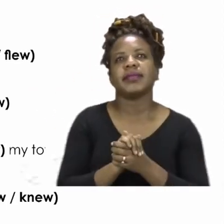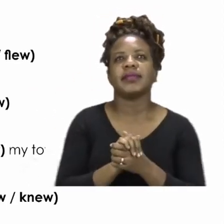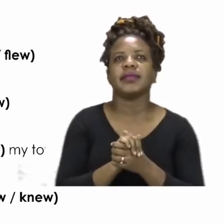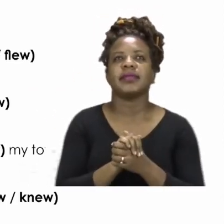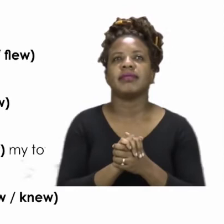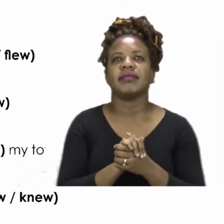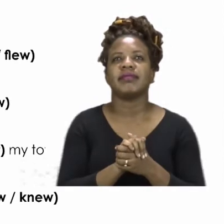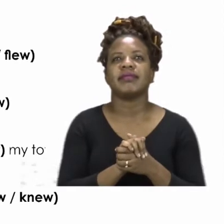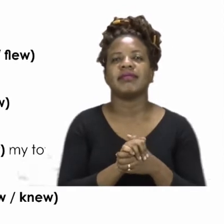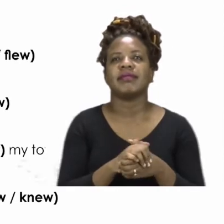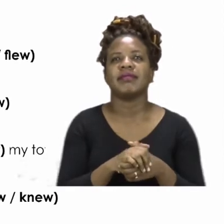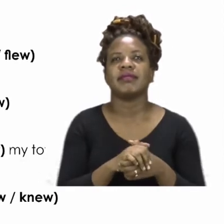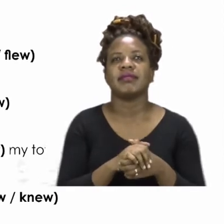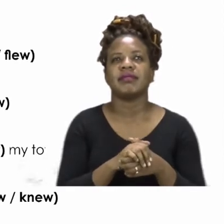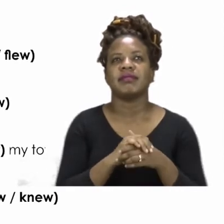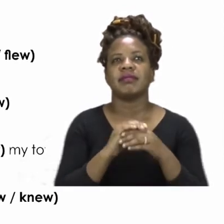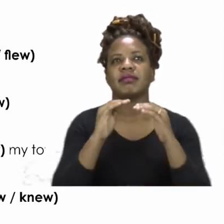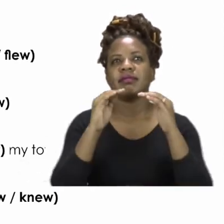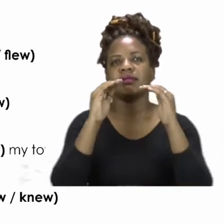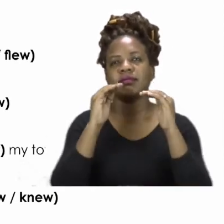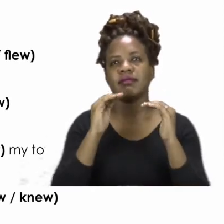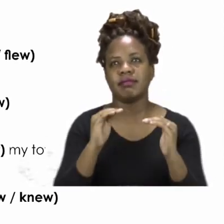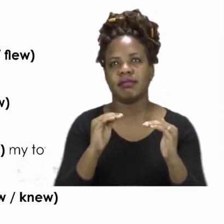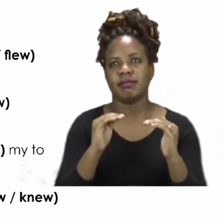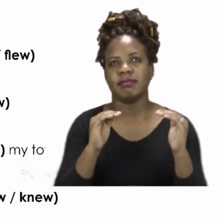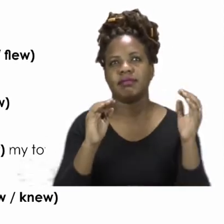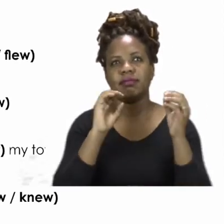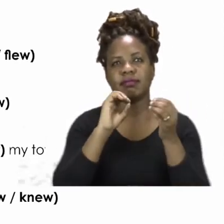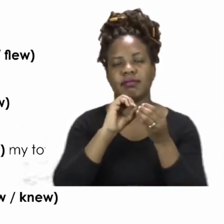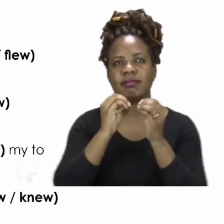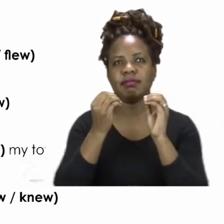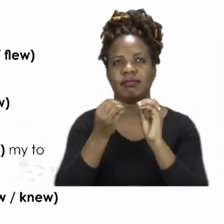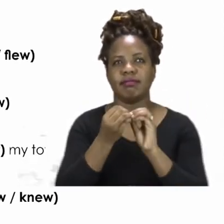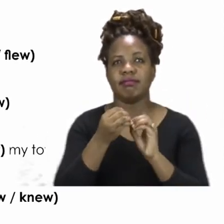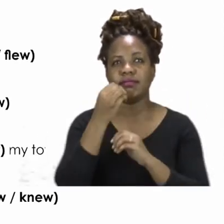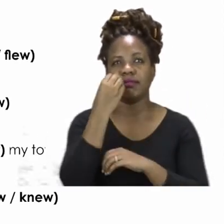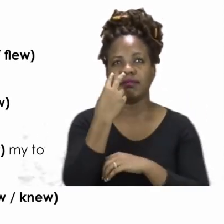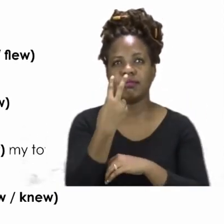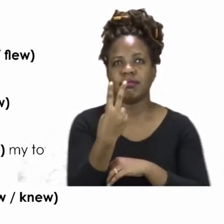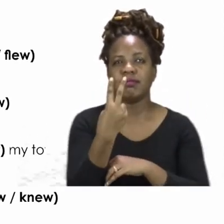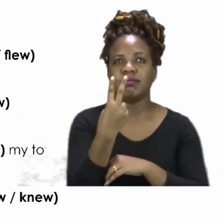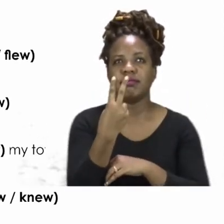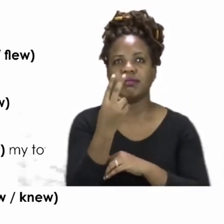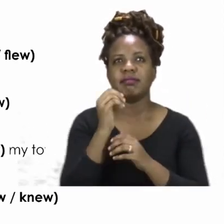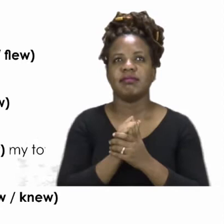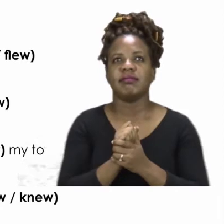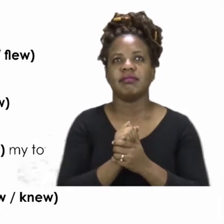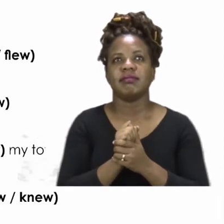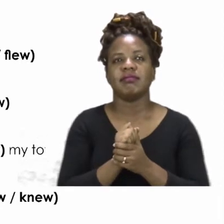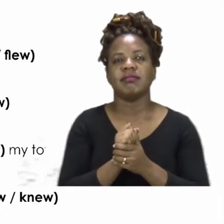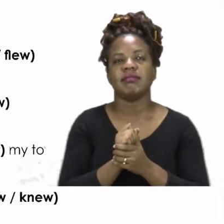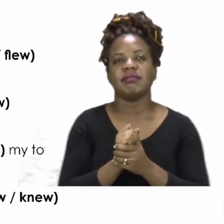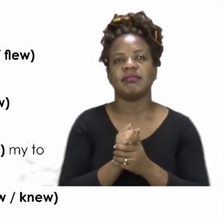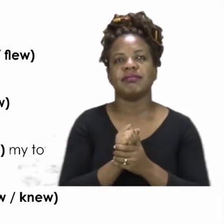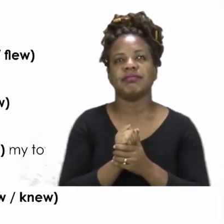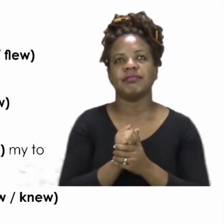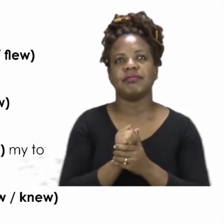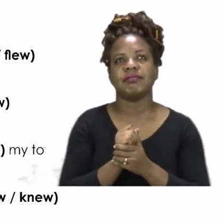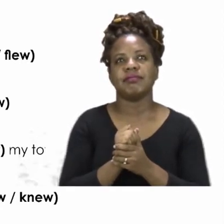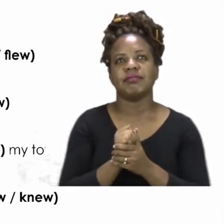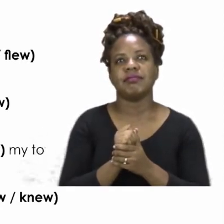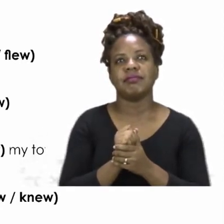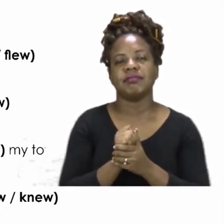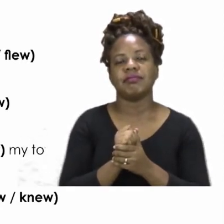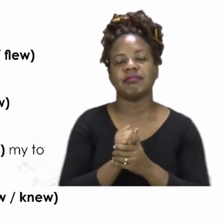Now, let's move on to the next one, number 2. Number 2 says, let's